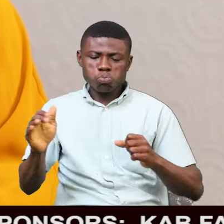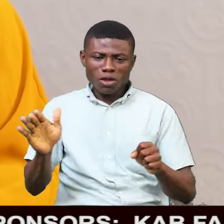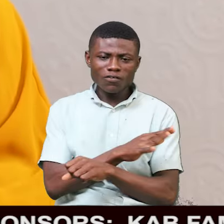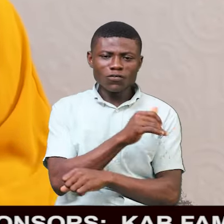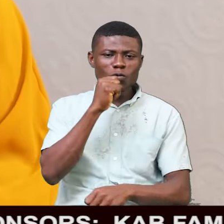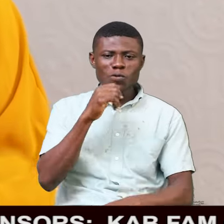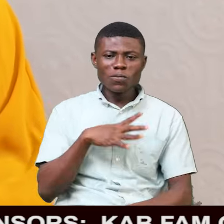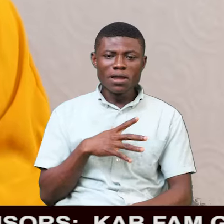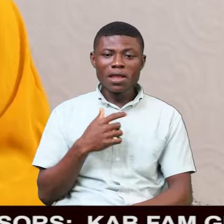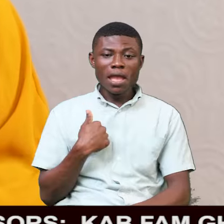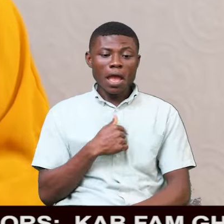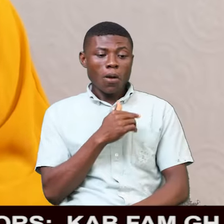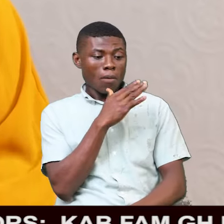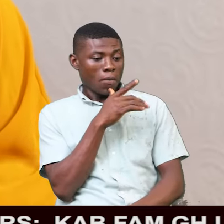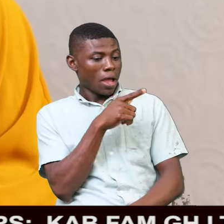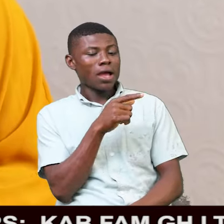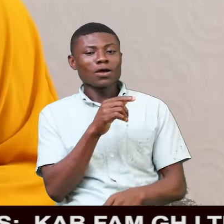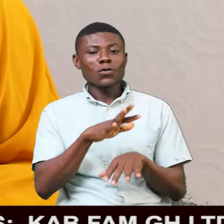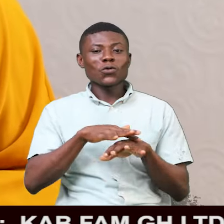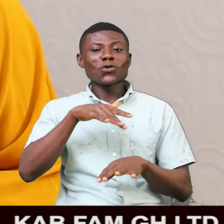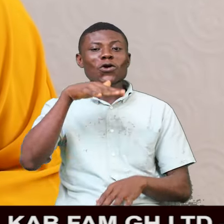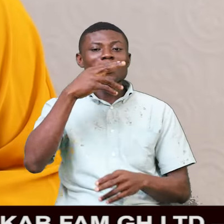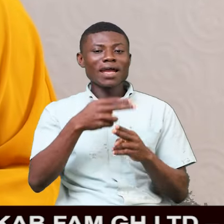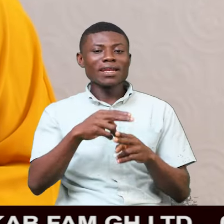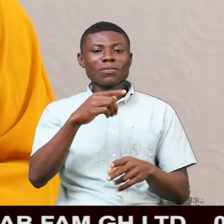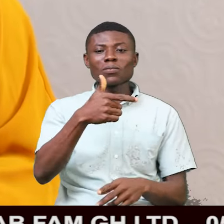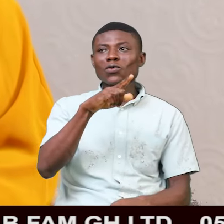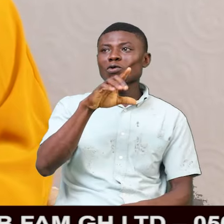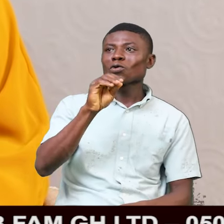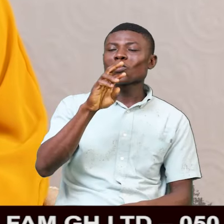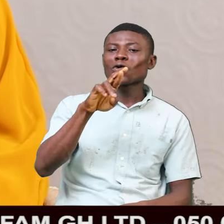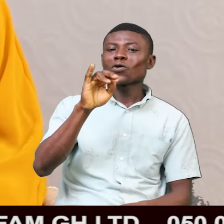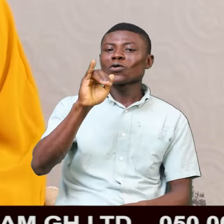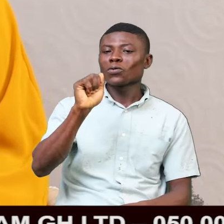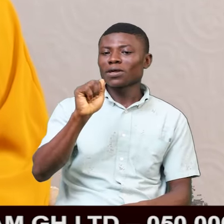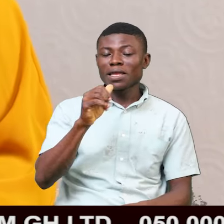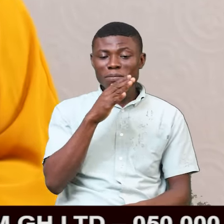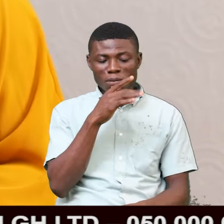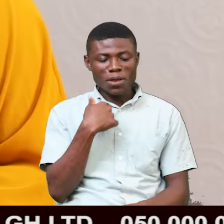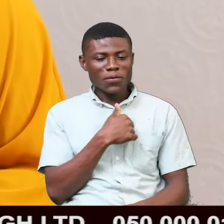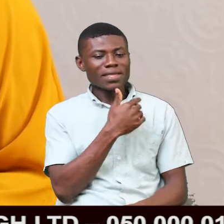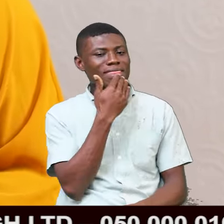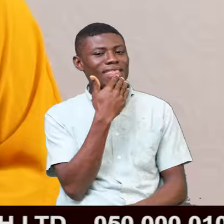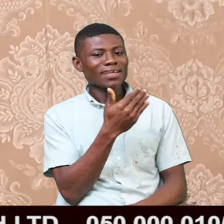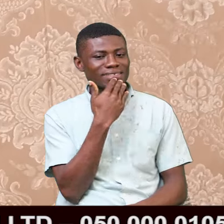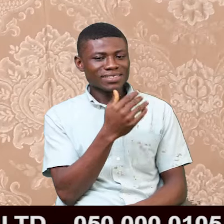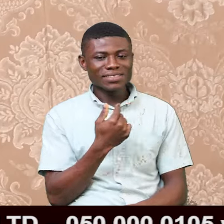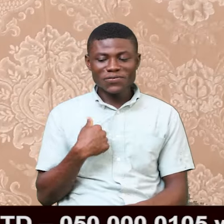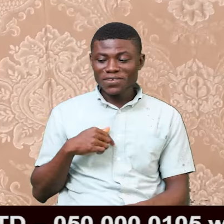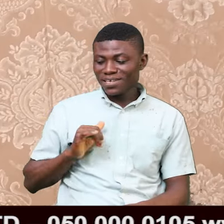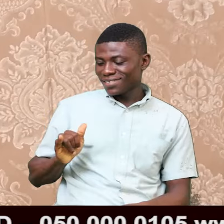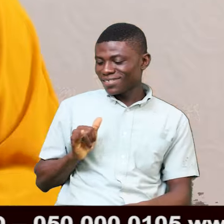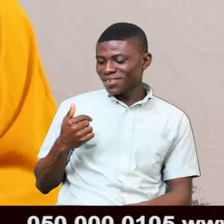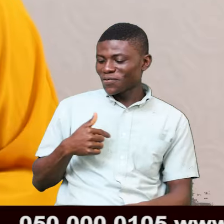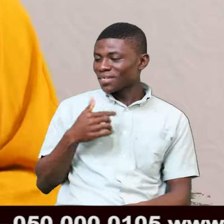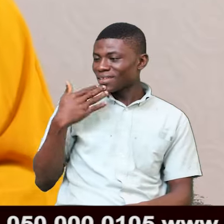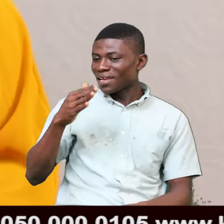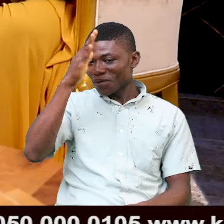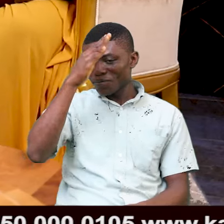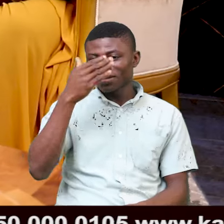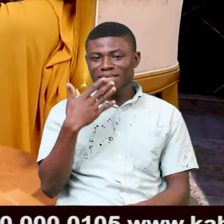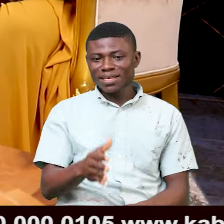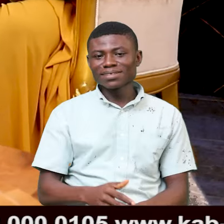woman ye ni aye mama Gloria mama ye dasi o ese ye dasi papa